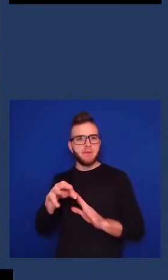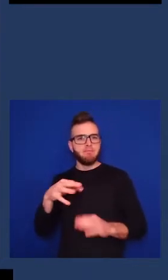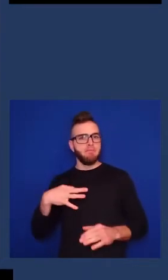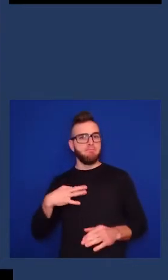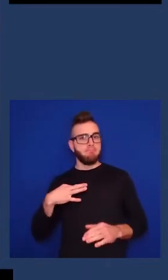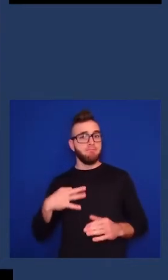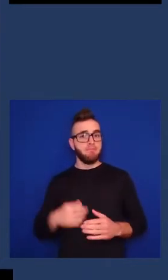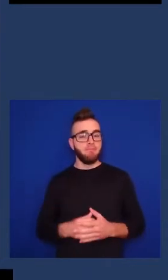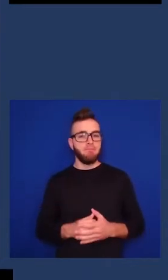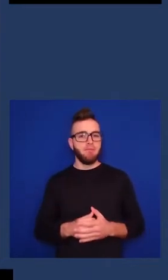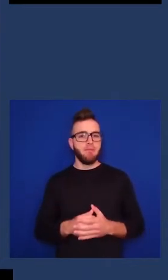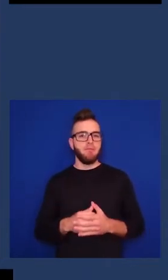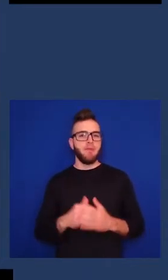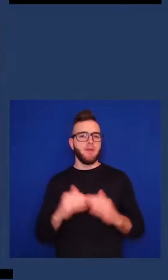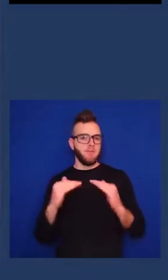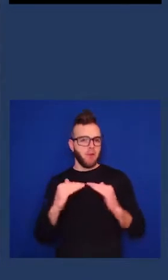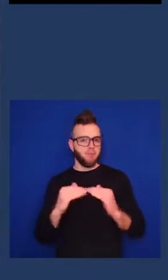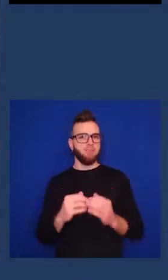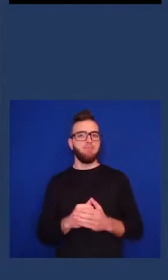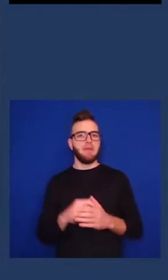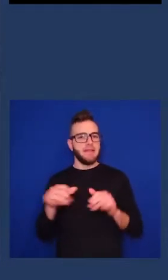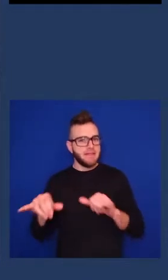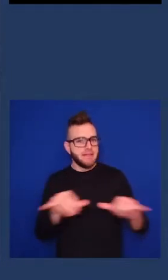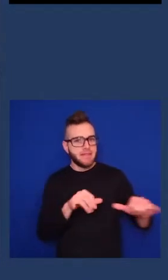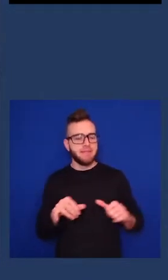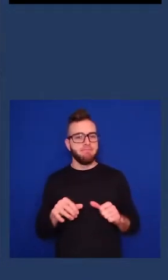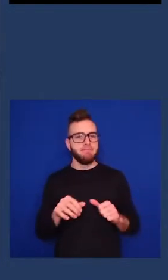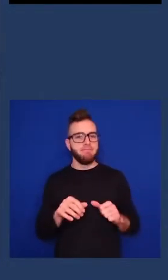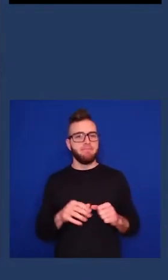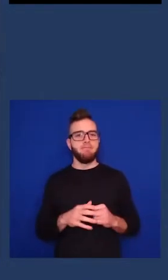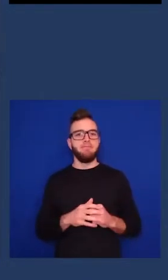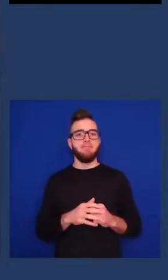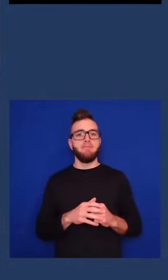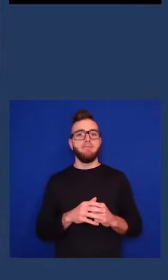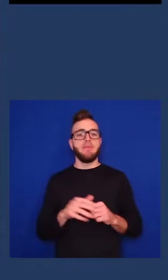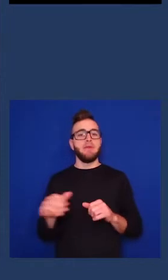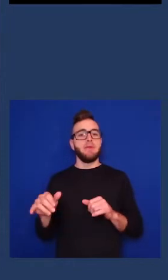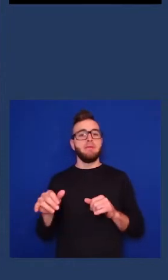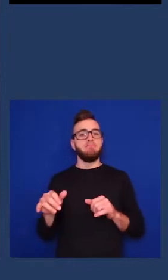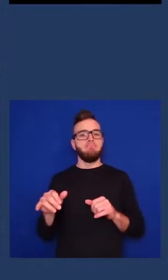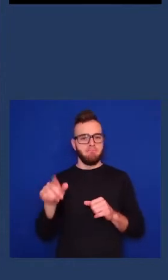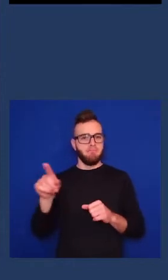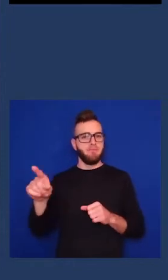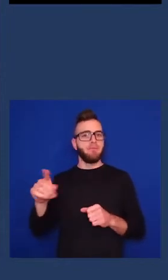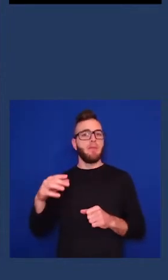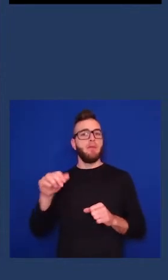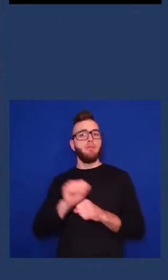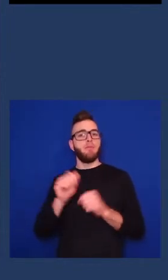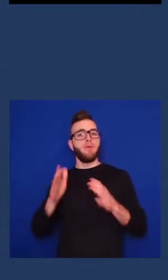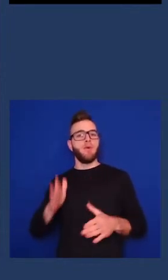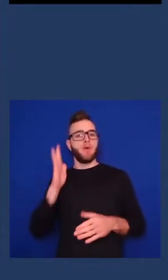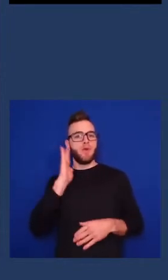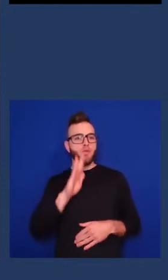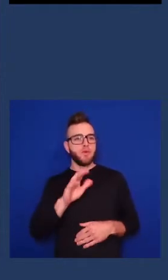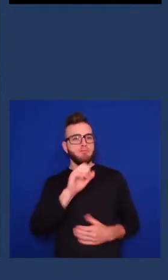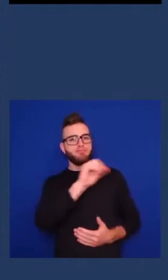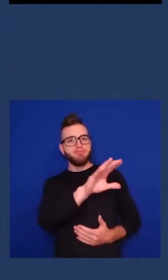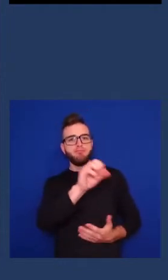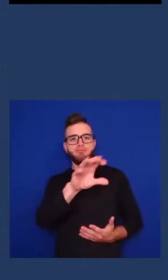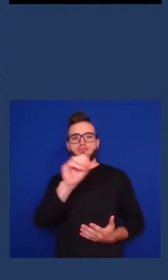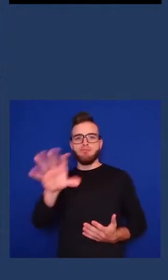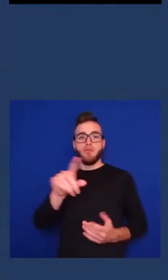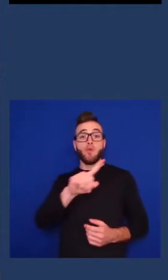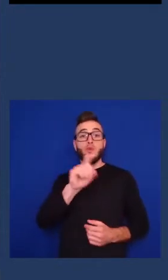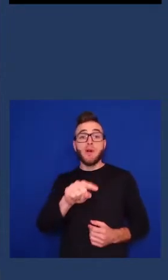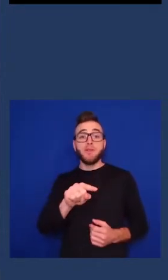candidate perspective, employers are going to be hearing the same questions for each candidate that's interviewing for the specific